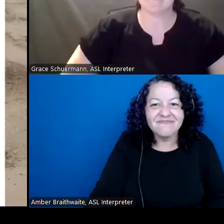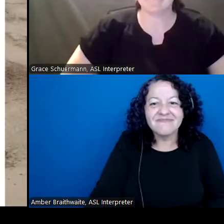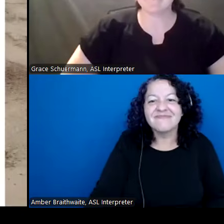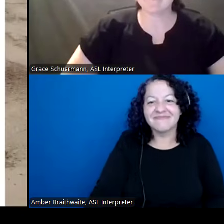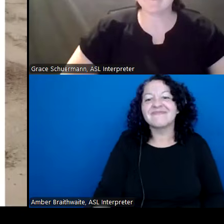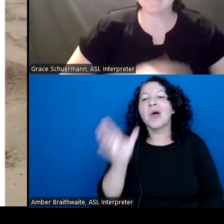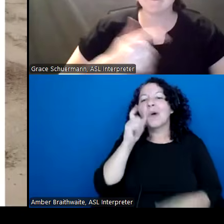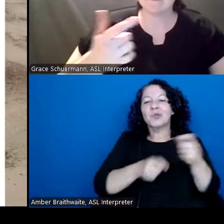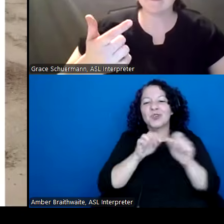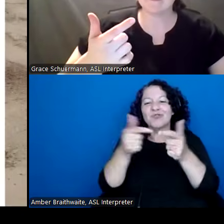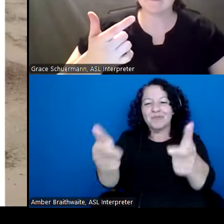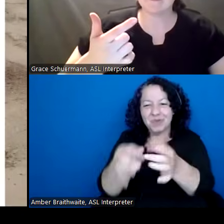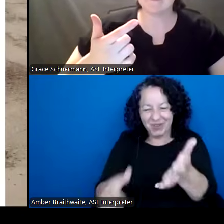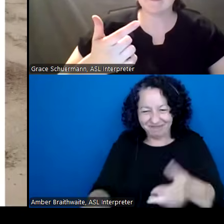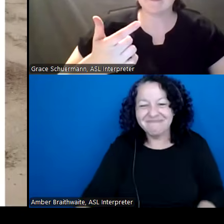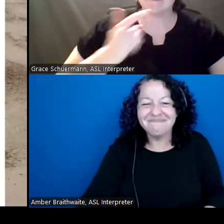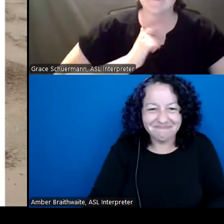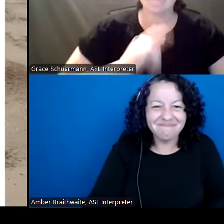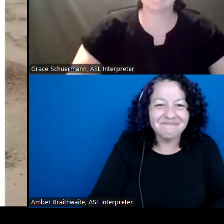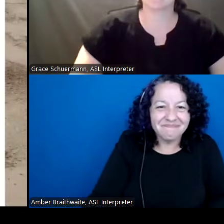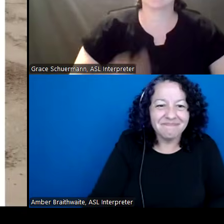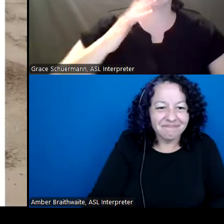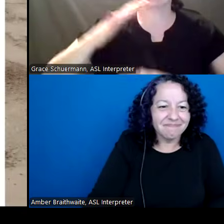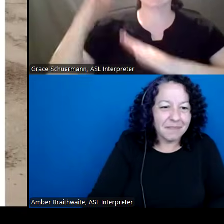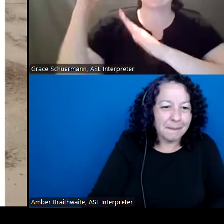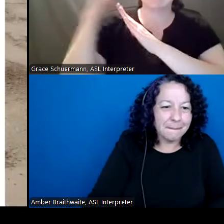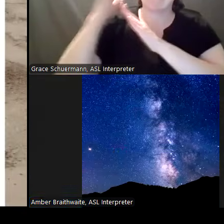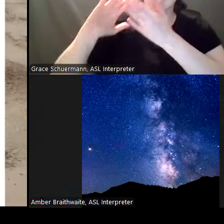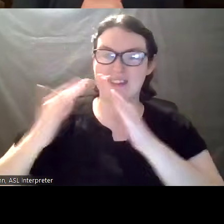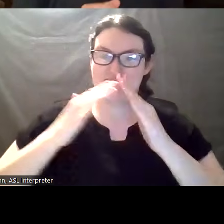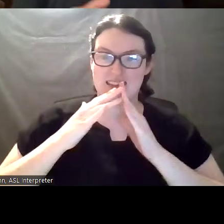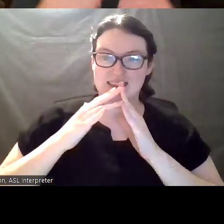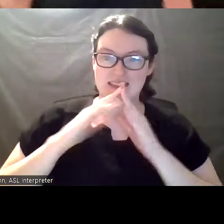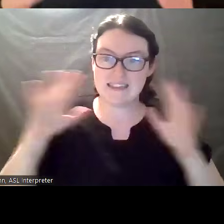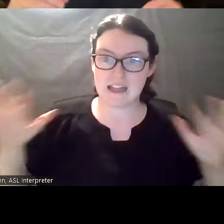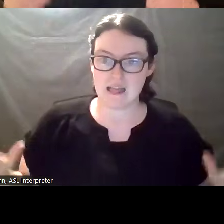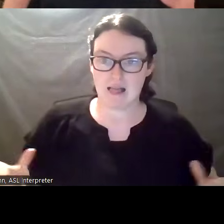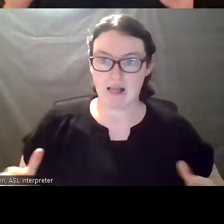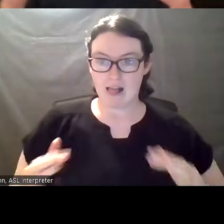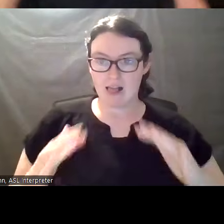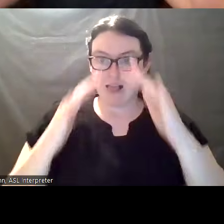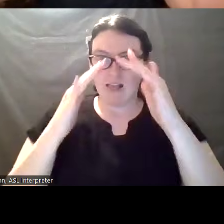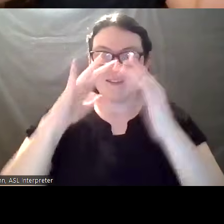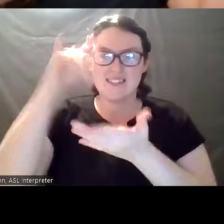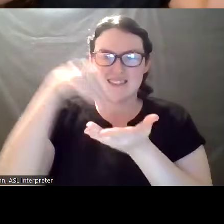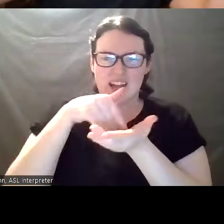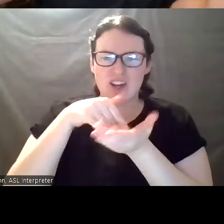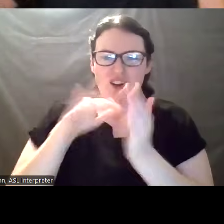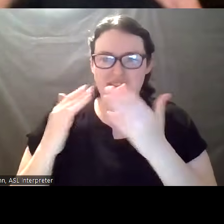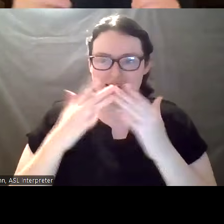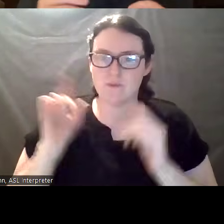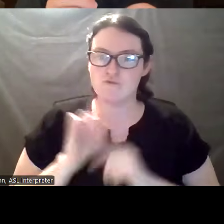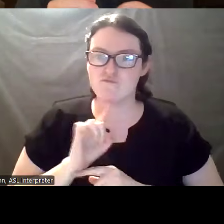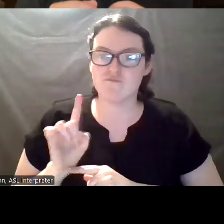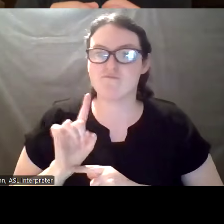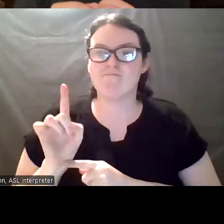some excavations in the city of Uruk up at the high point at the center of this village, this city. That's what he was heading towards when he